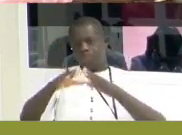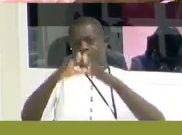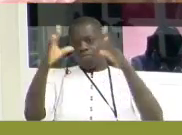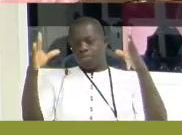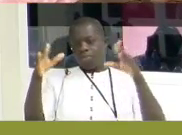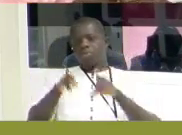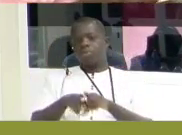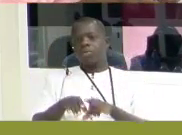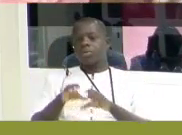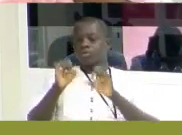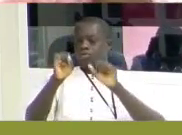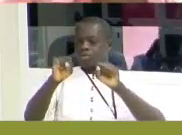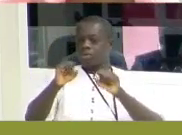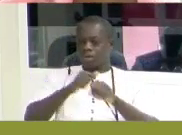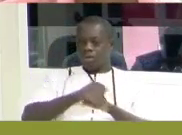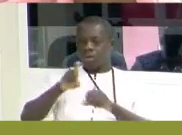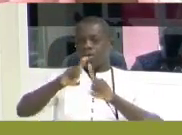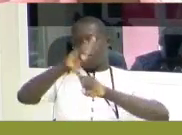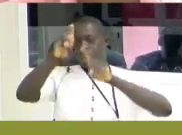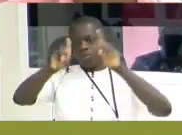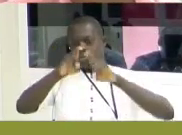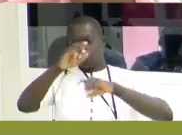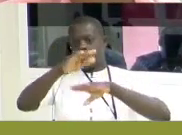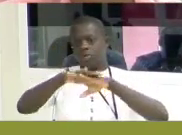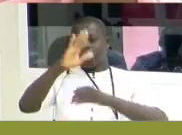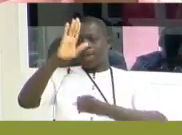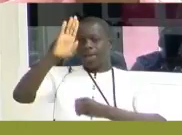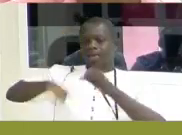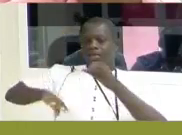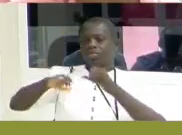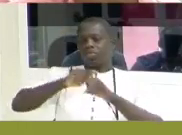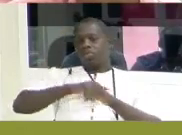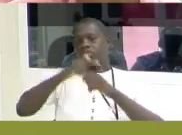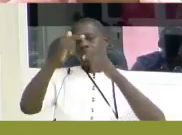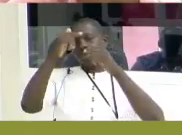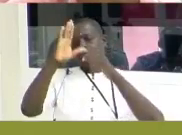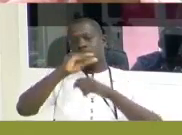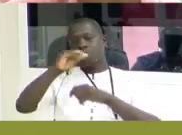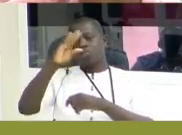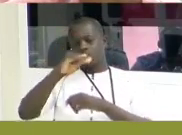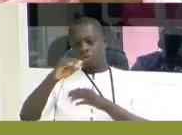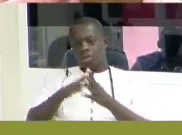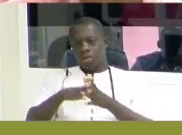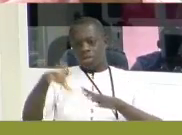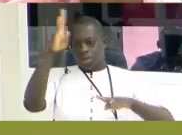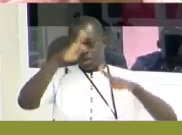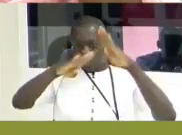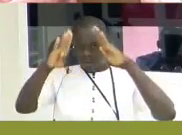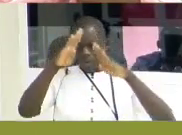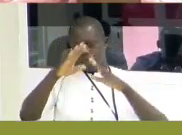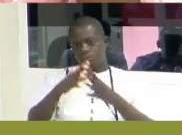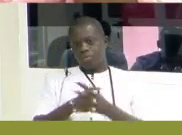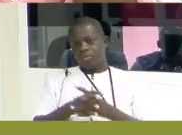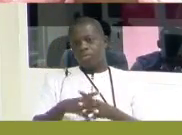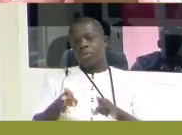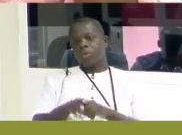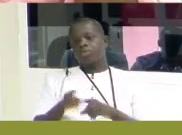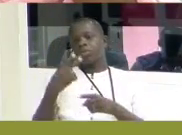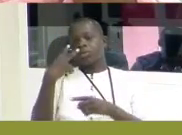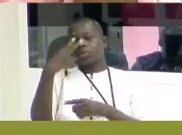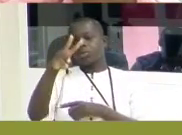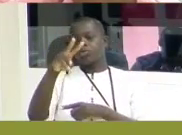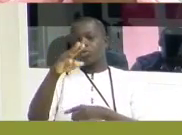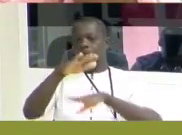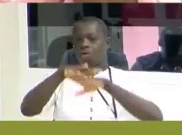will hold our questions until the end of his testimony. Very well, Thank Mr. you very Chairman. much. We will see you